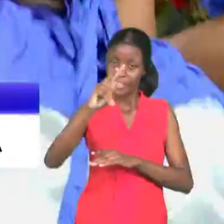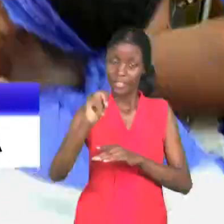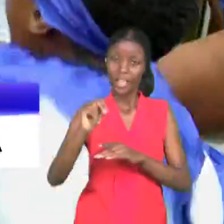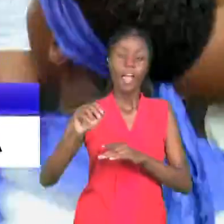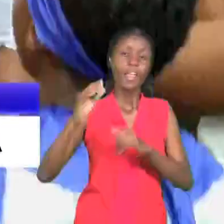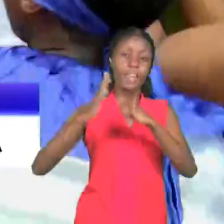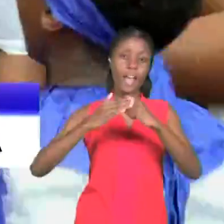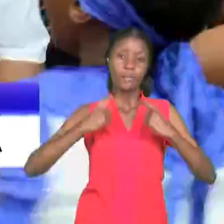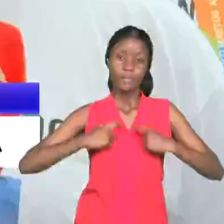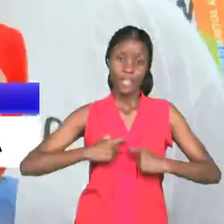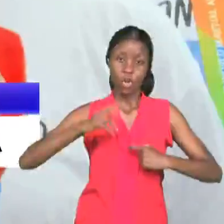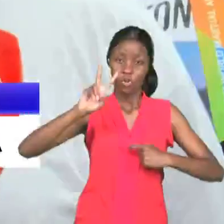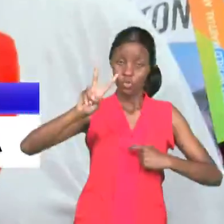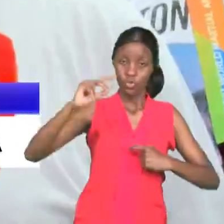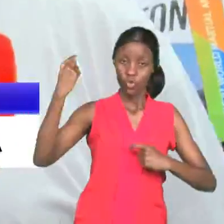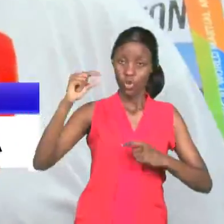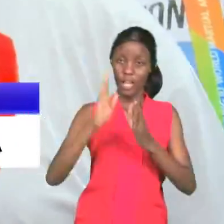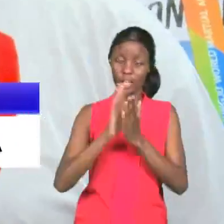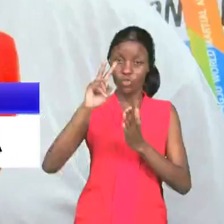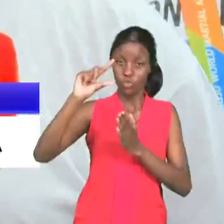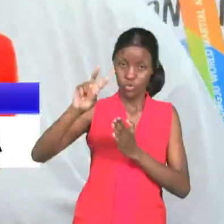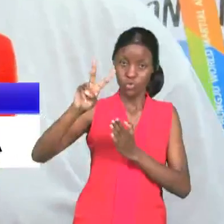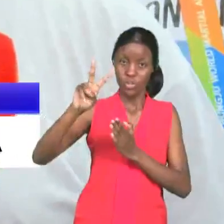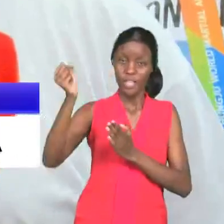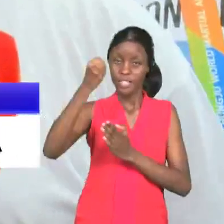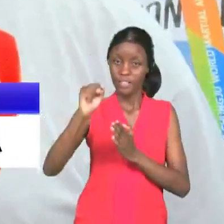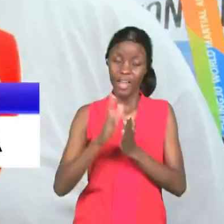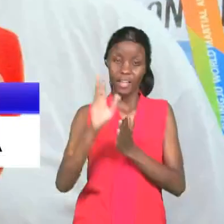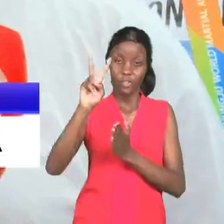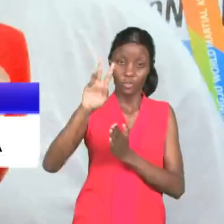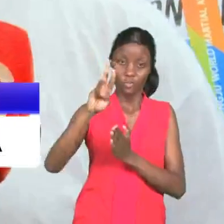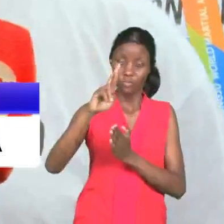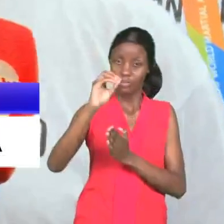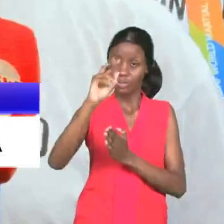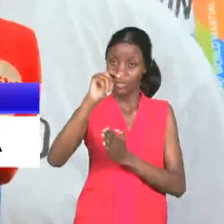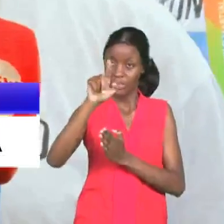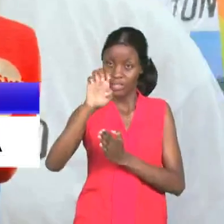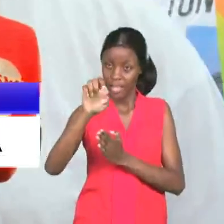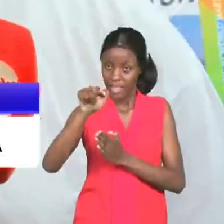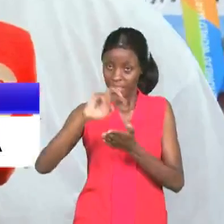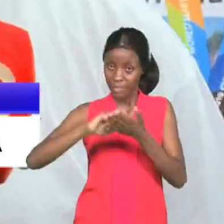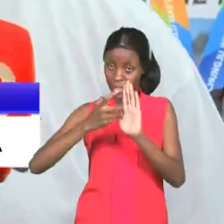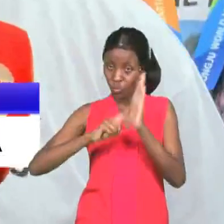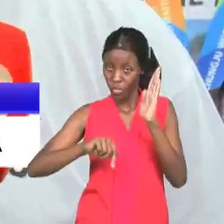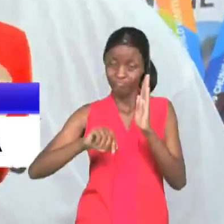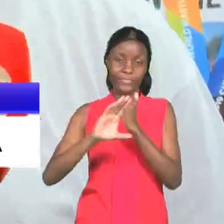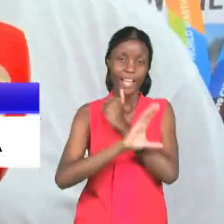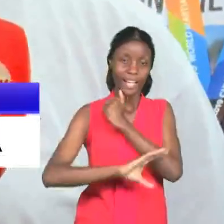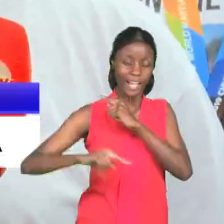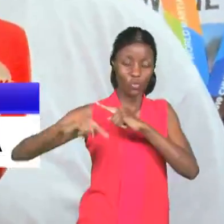2 silver and 2 bronze. Ushindi unamaanisha na maana inamaanisha ushindi kwa nchi yetu mara